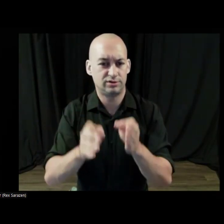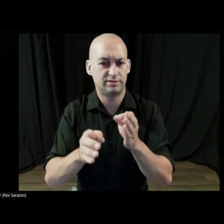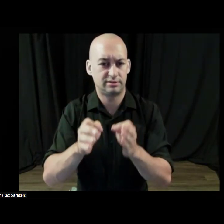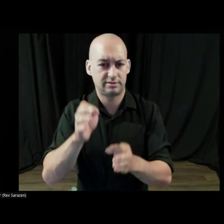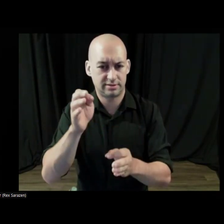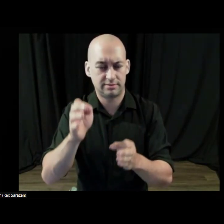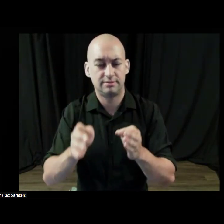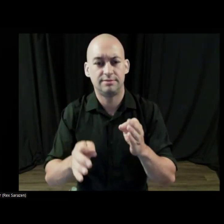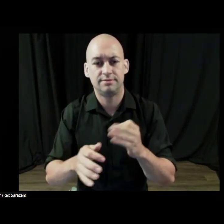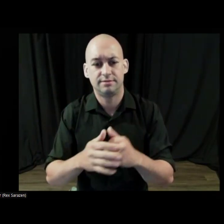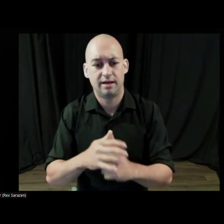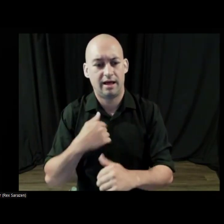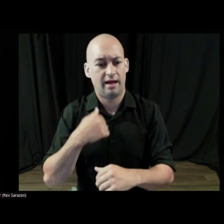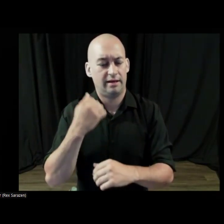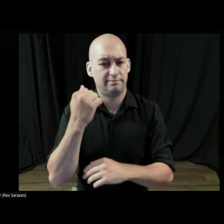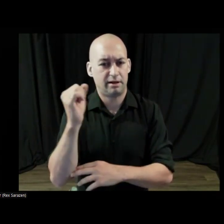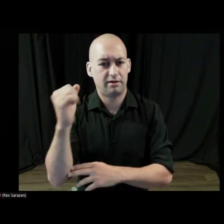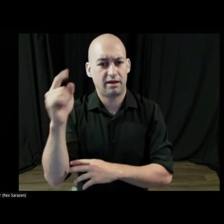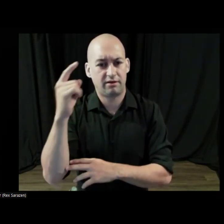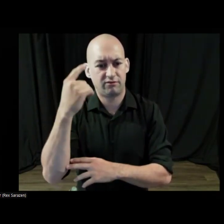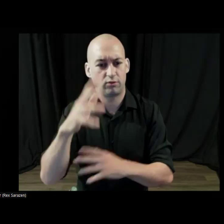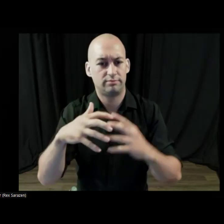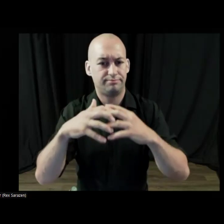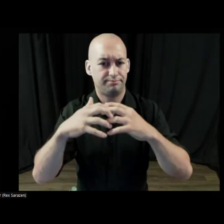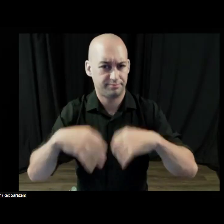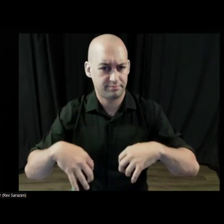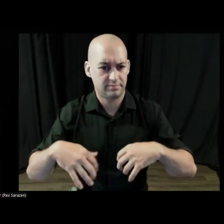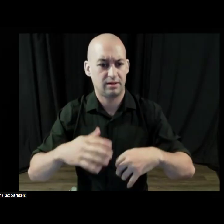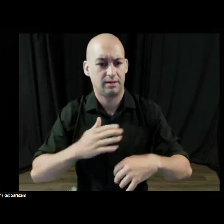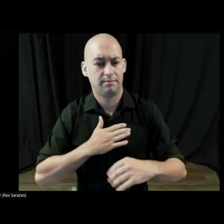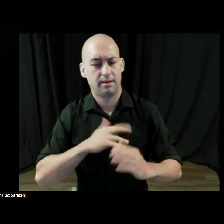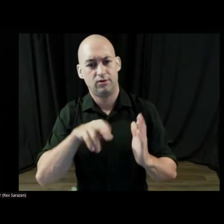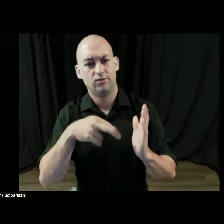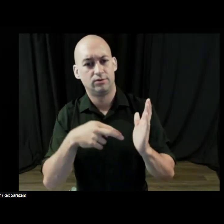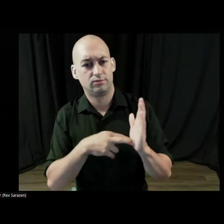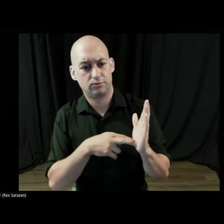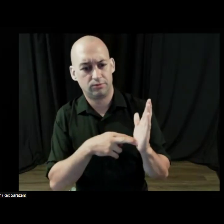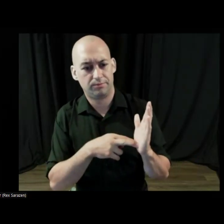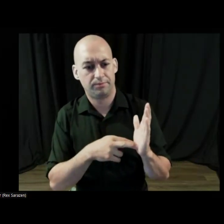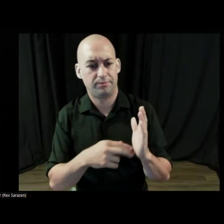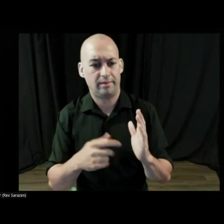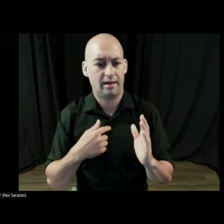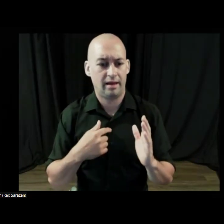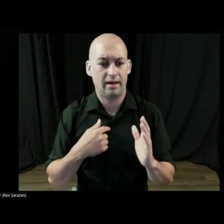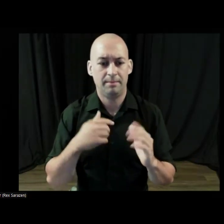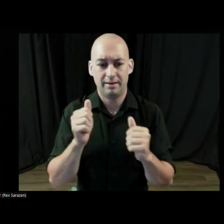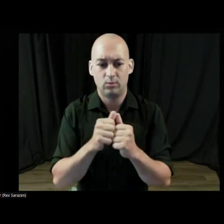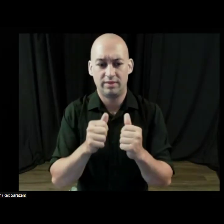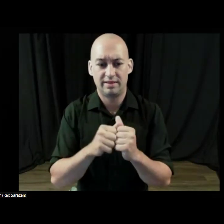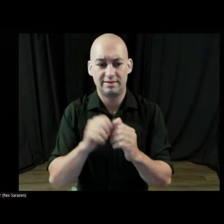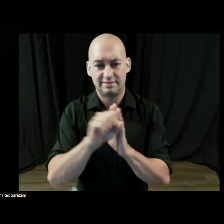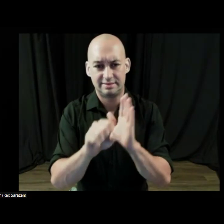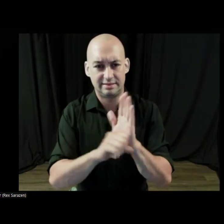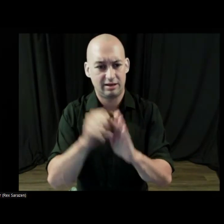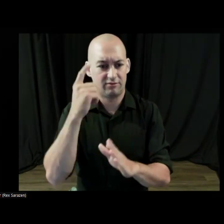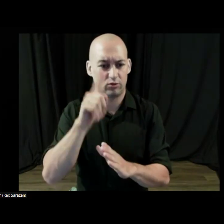advocate for dismantling in my position and role. I've been with the state for 27 years.